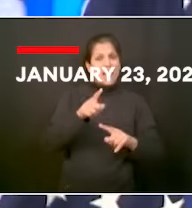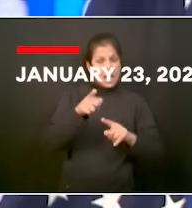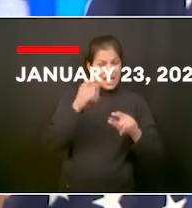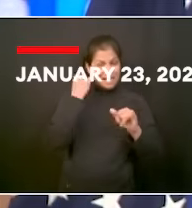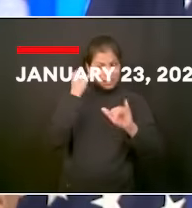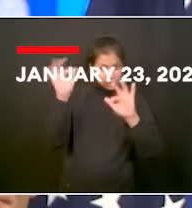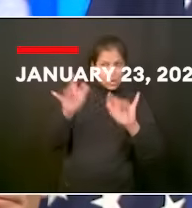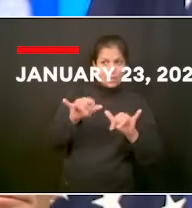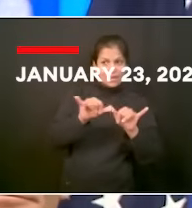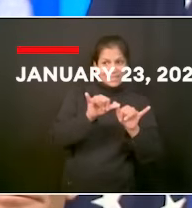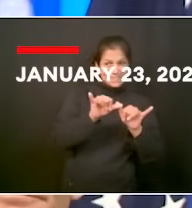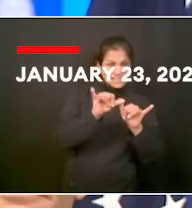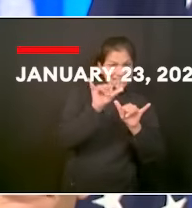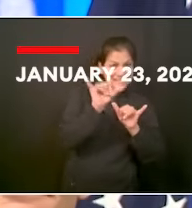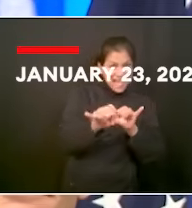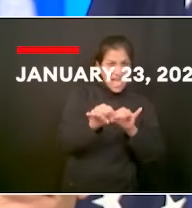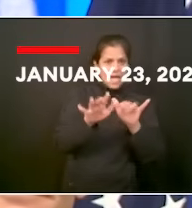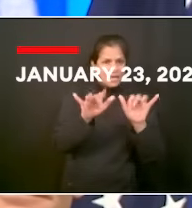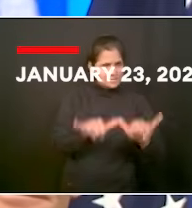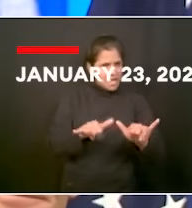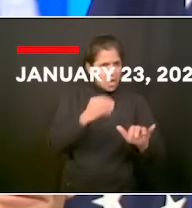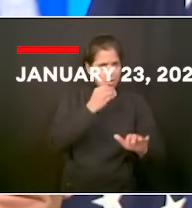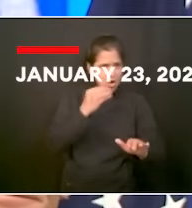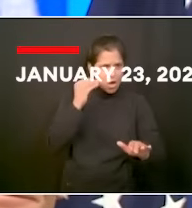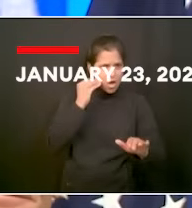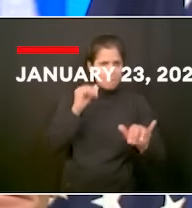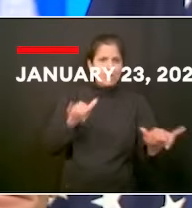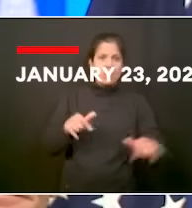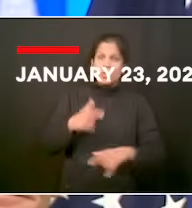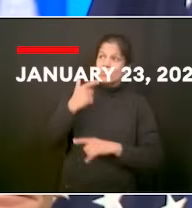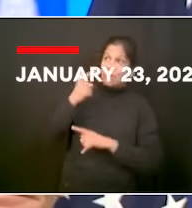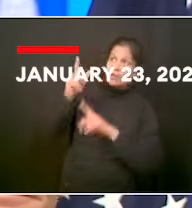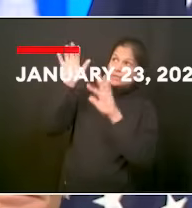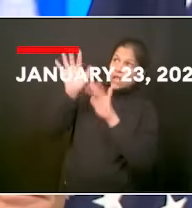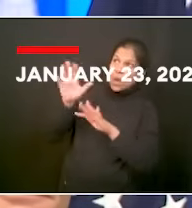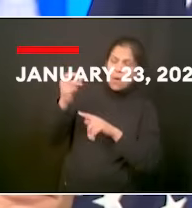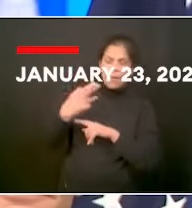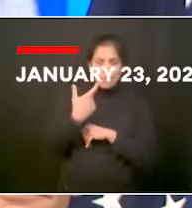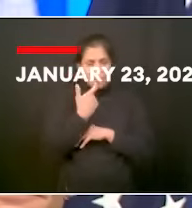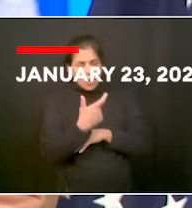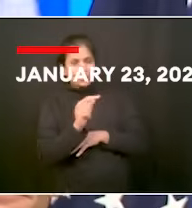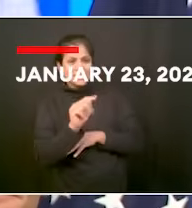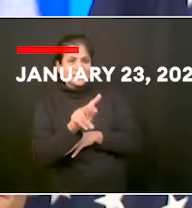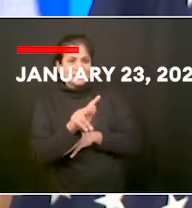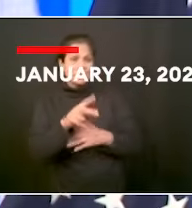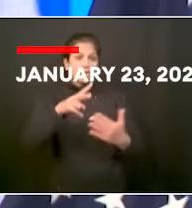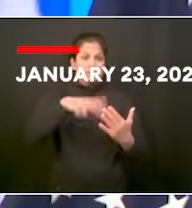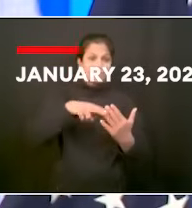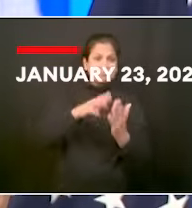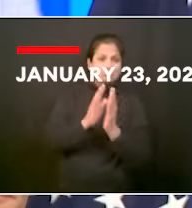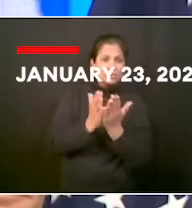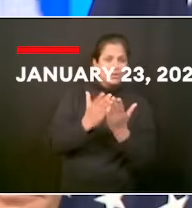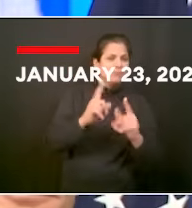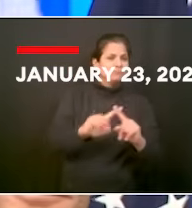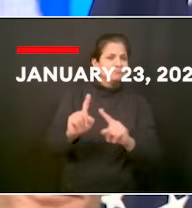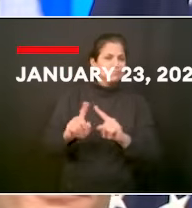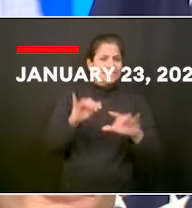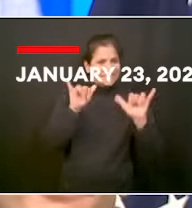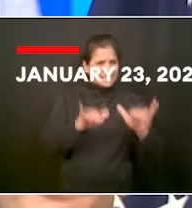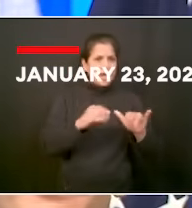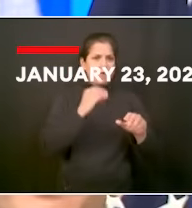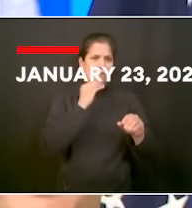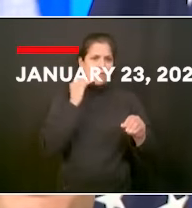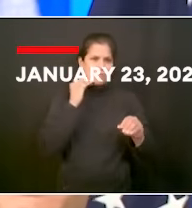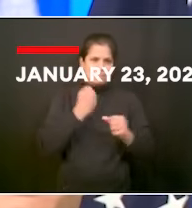possible reality TV show you can find, and take some time away from the roads. Because while this is going to be a big storm, these are the